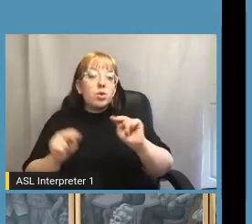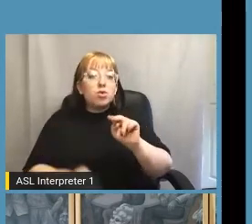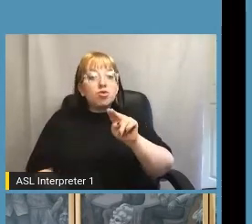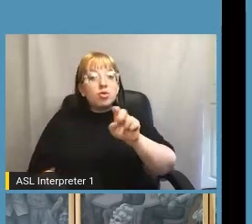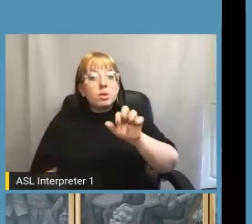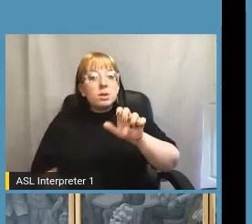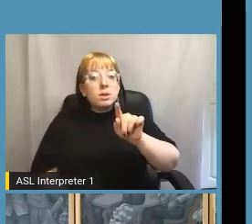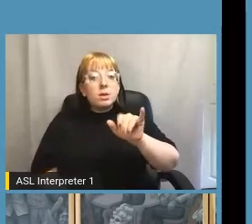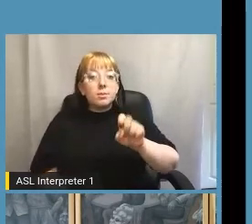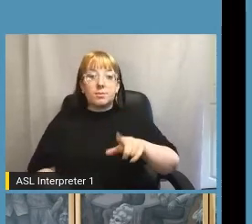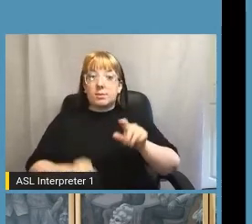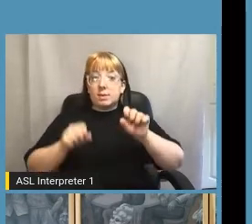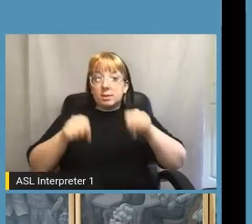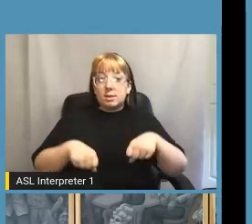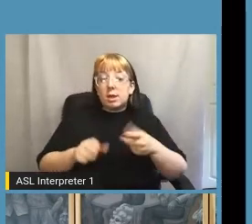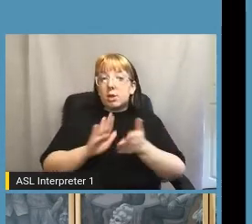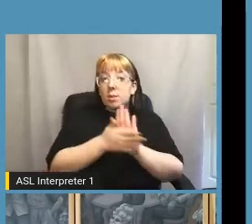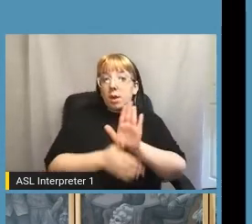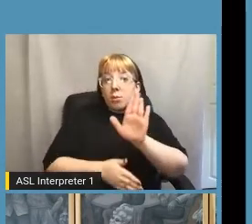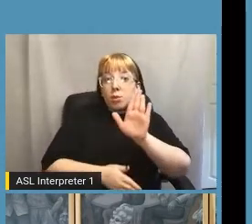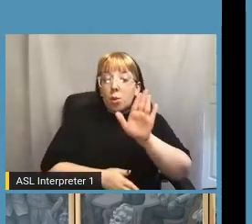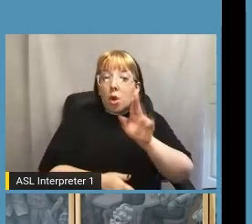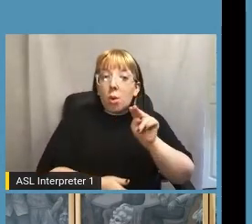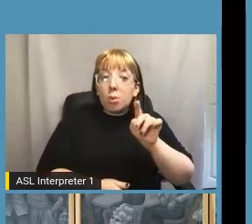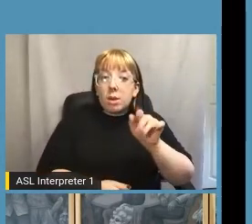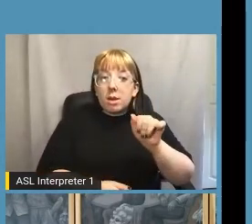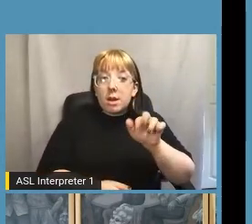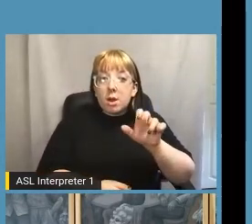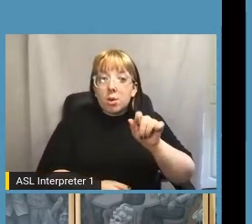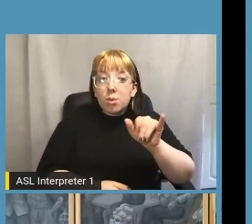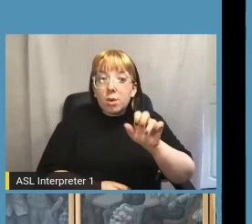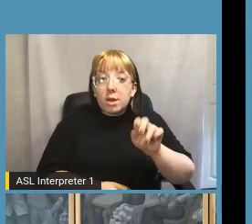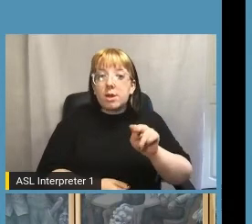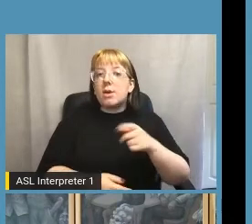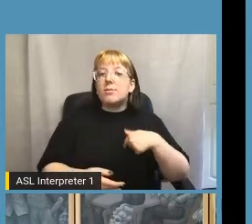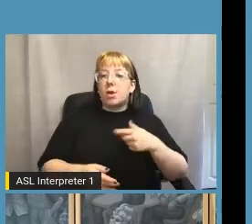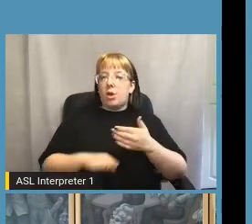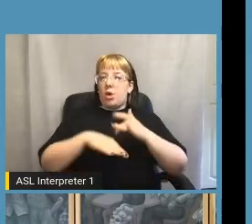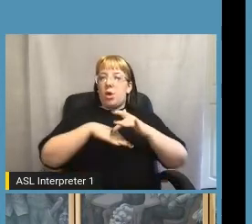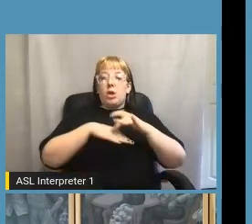own charismatic narrator? Early on, I knew that was something that I could not do.